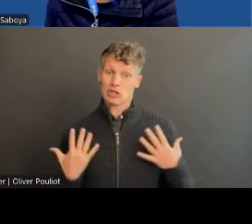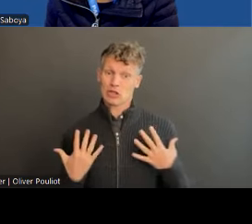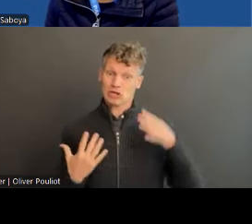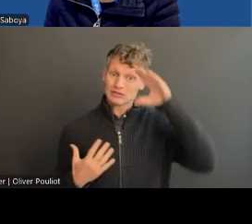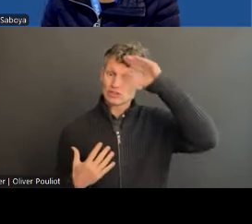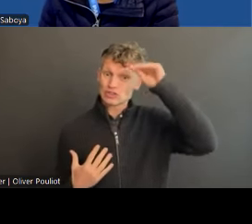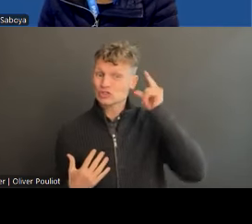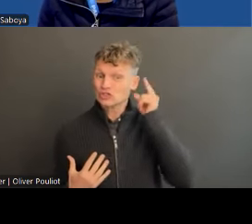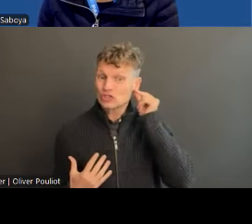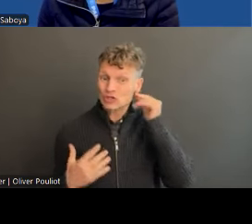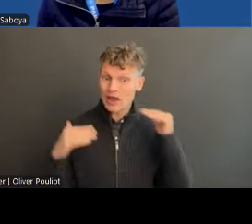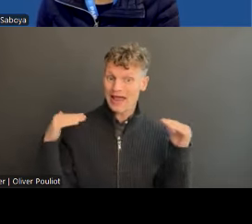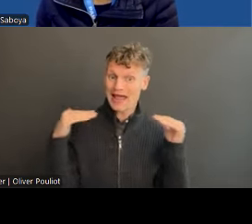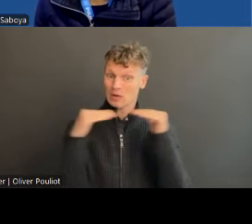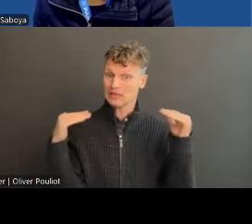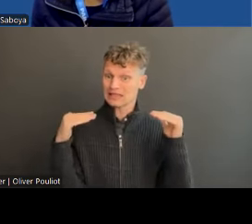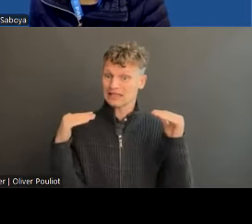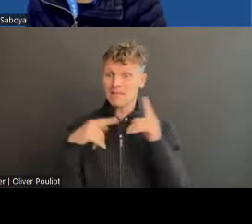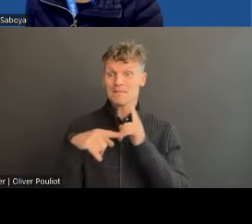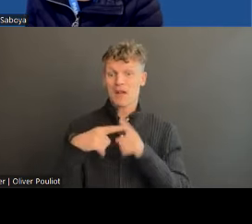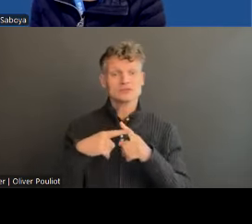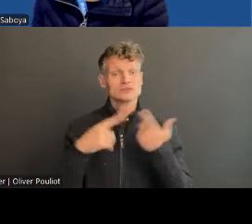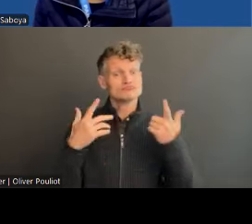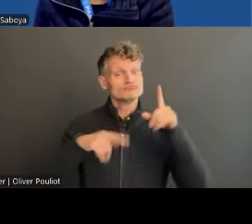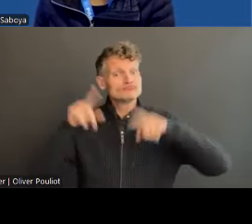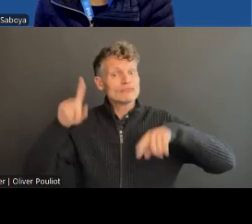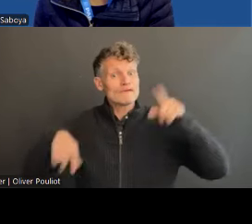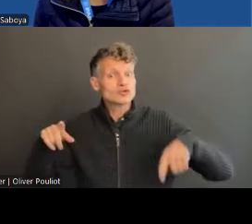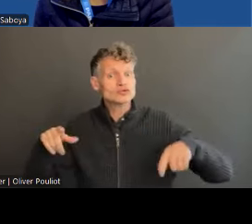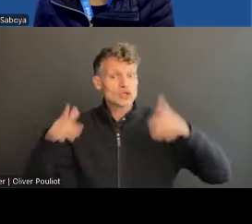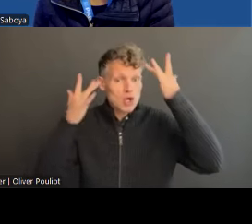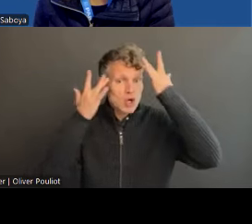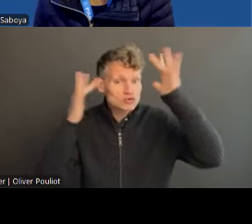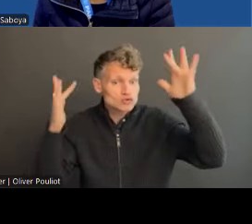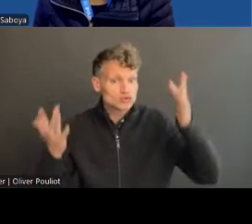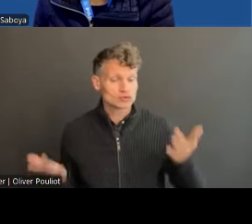we have onchocercasis